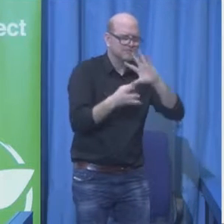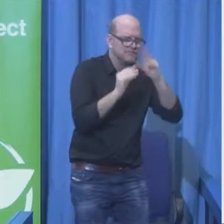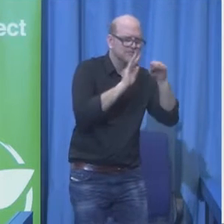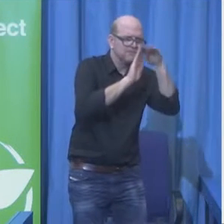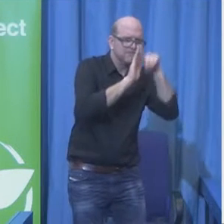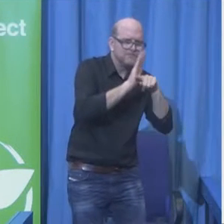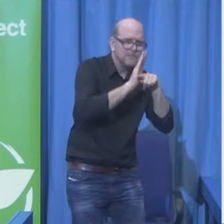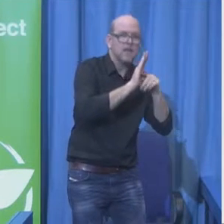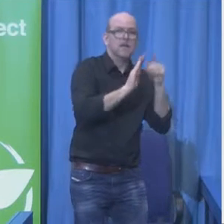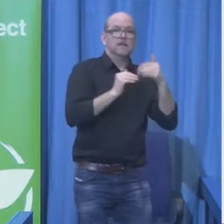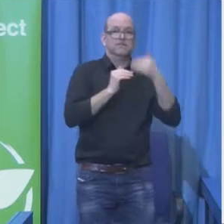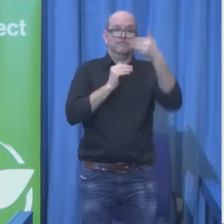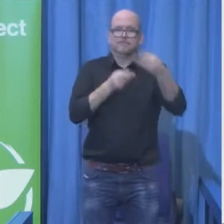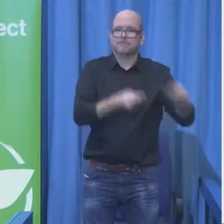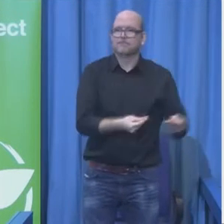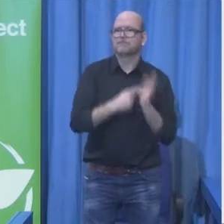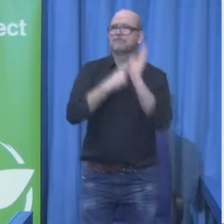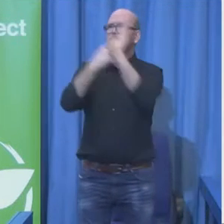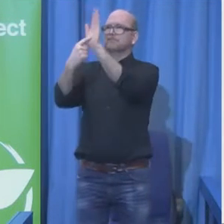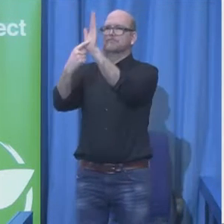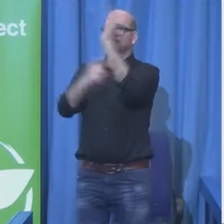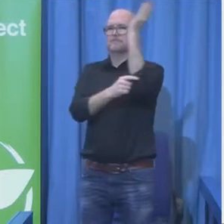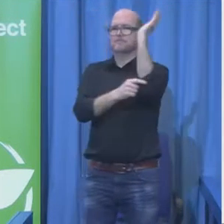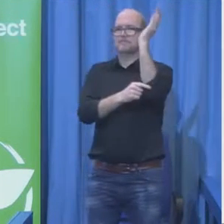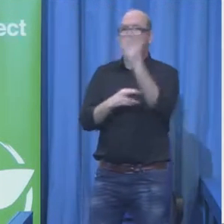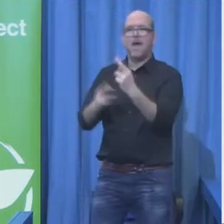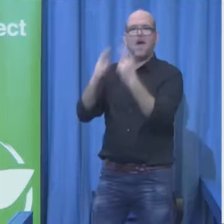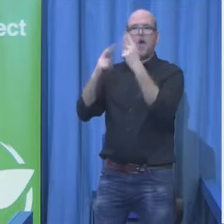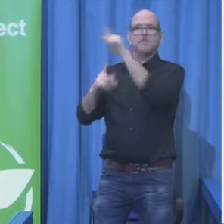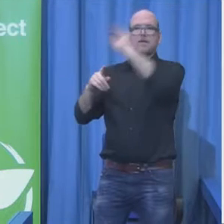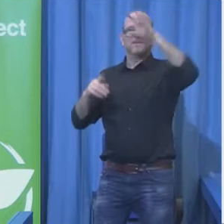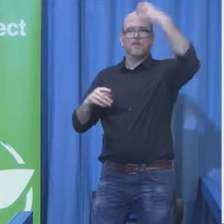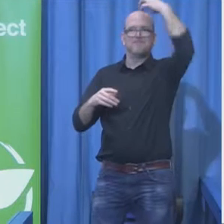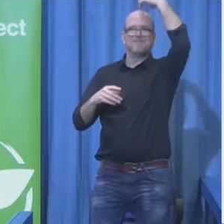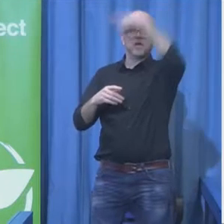first anti-discrimination law in Jordan.